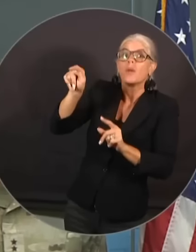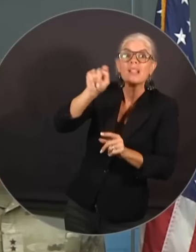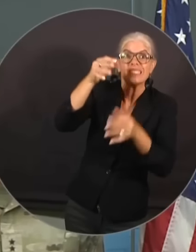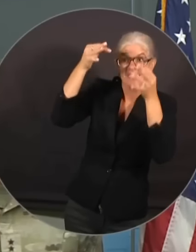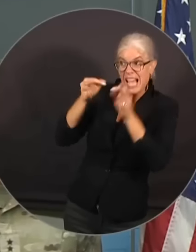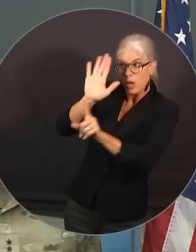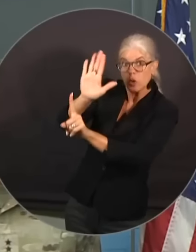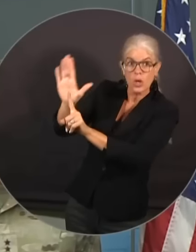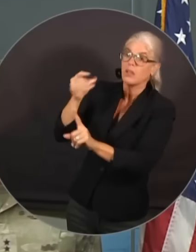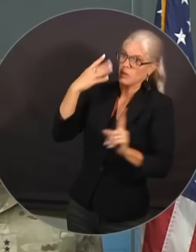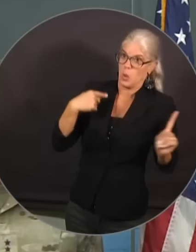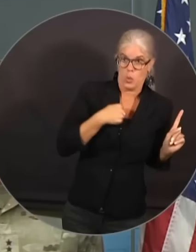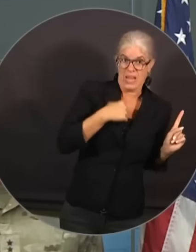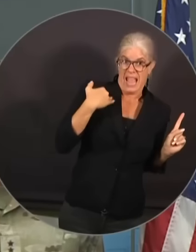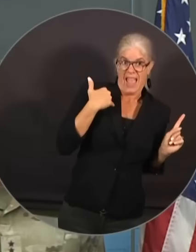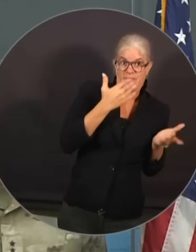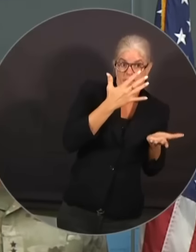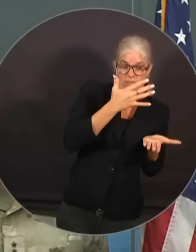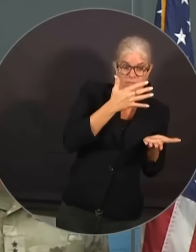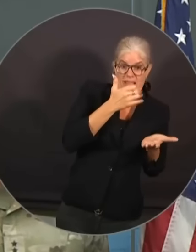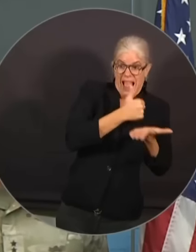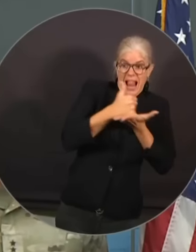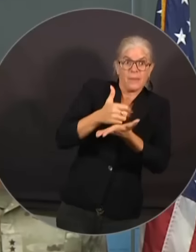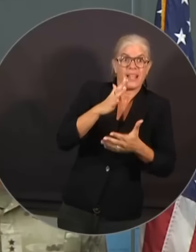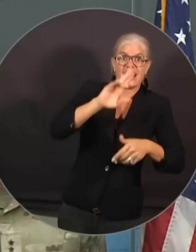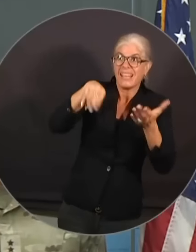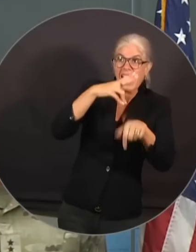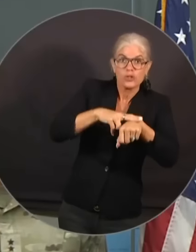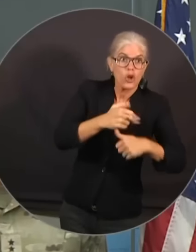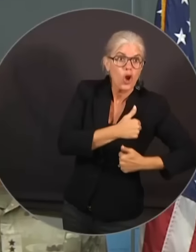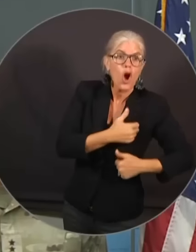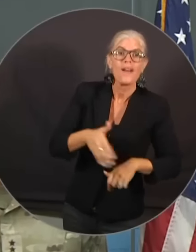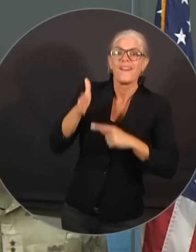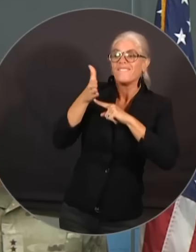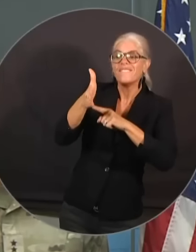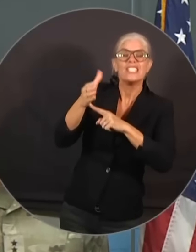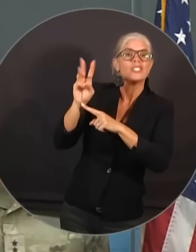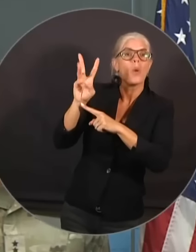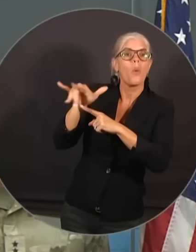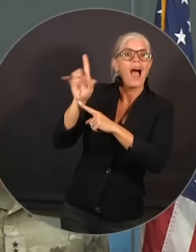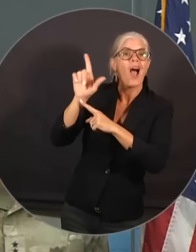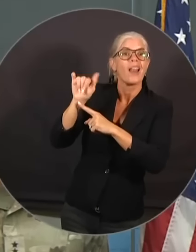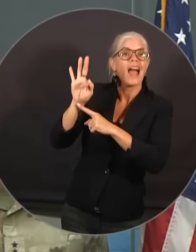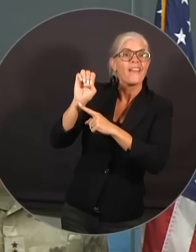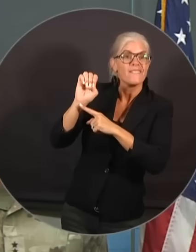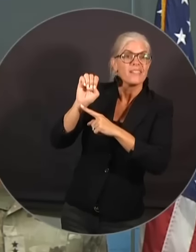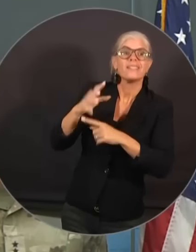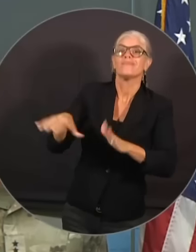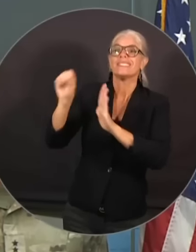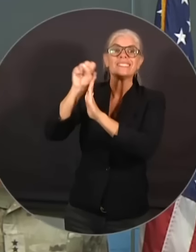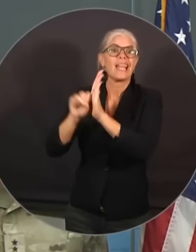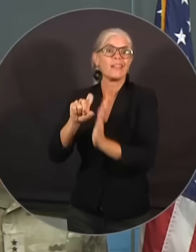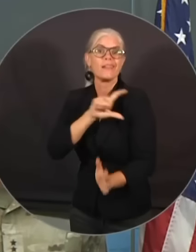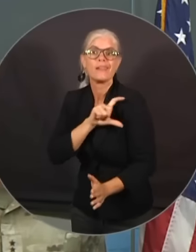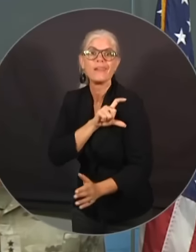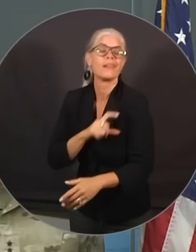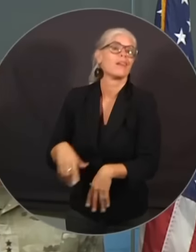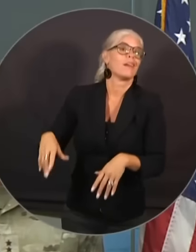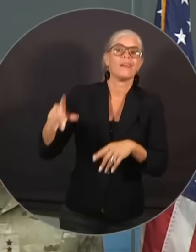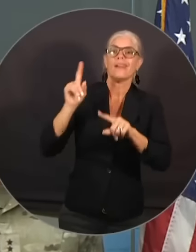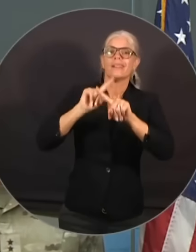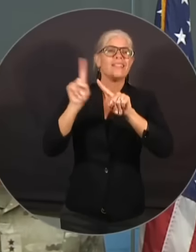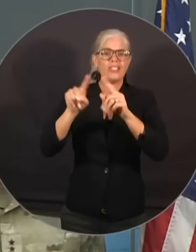staged, whether it's National Guard, whether it's Fish and Wildlife, whether it's our State Guard, all these assets